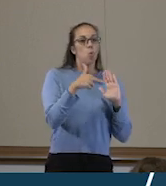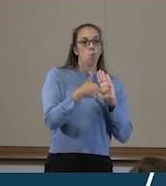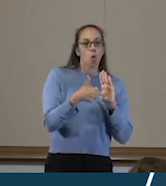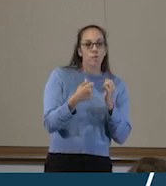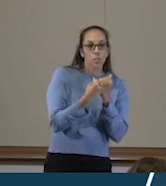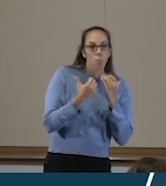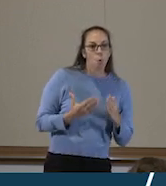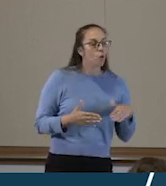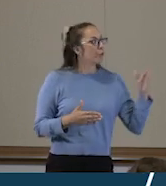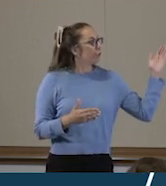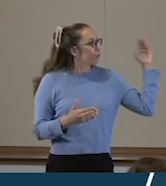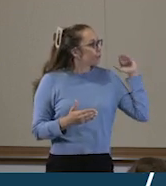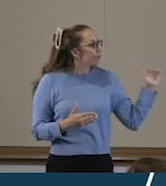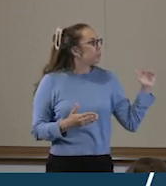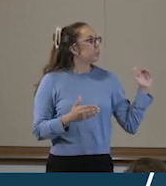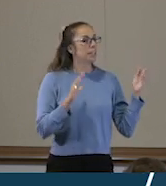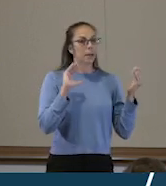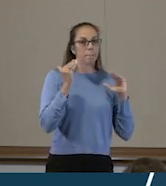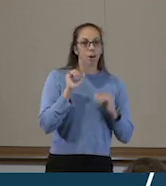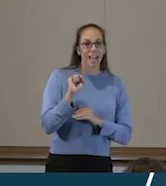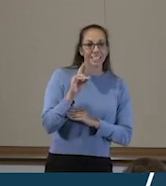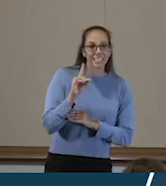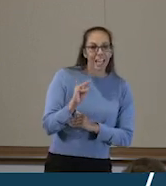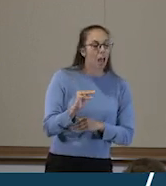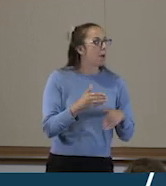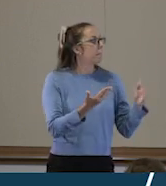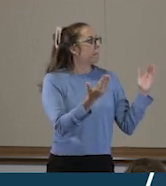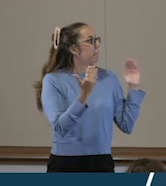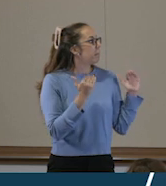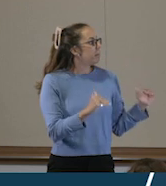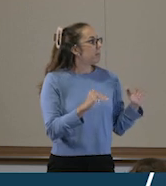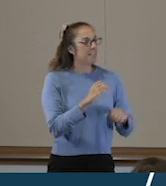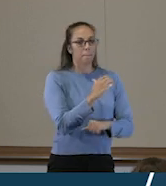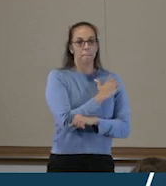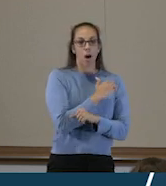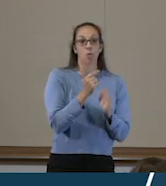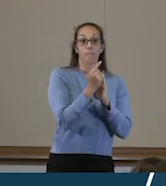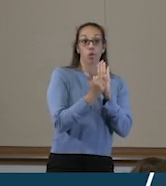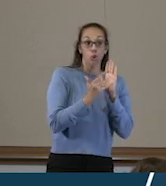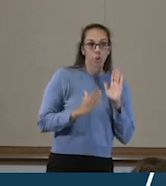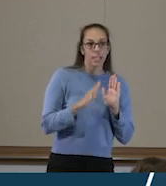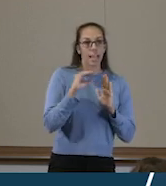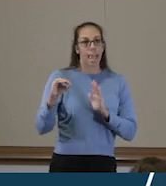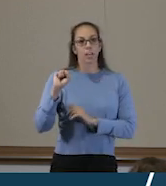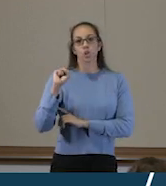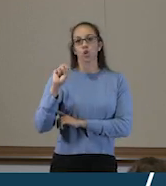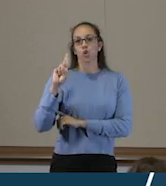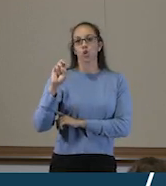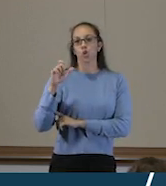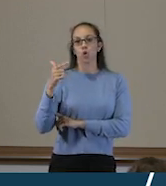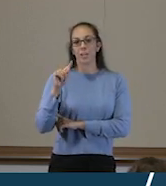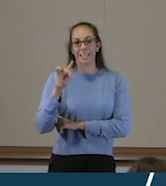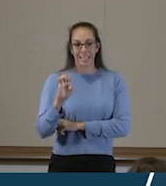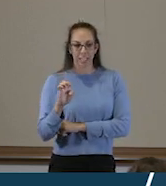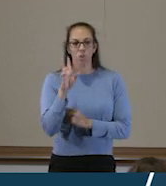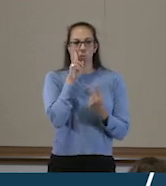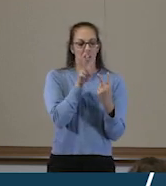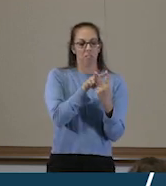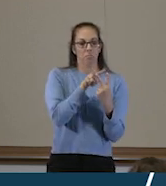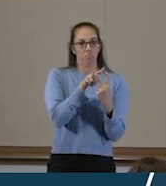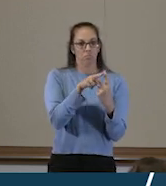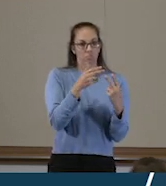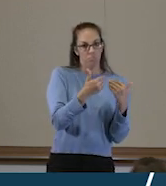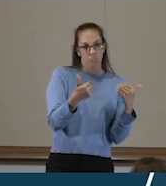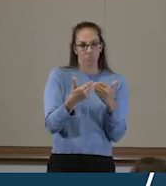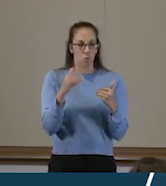guardianship and guardian advocacy, power of attorney and healthcare surrogate. We're going to have a discussion about those two documents for a